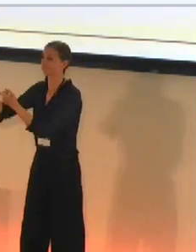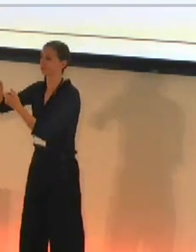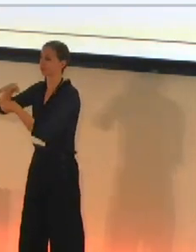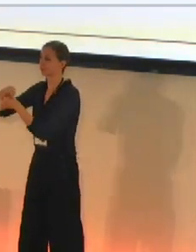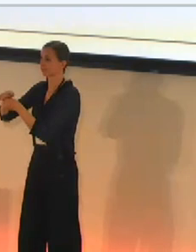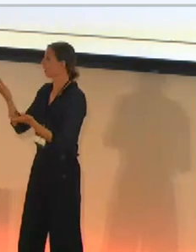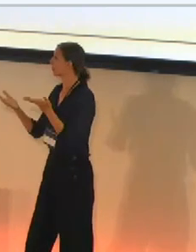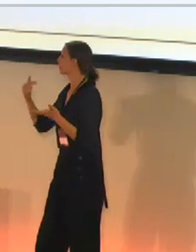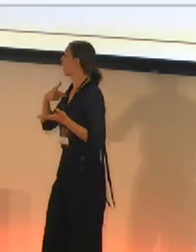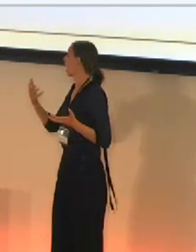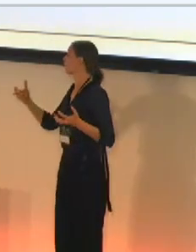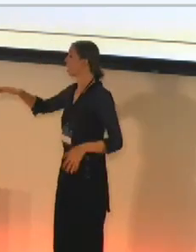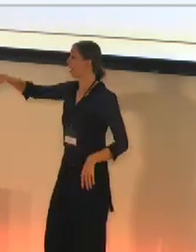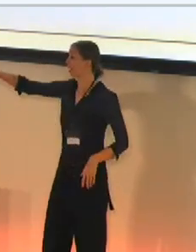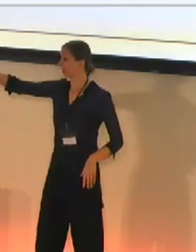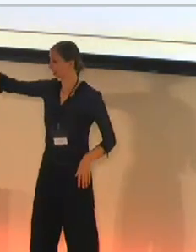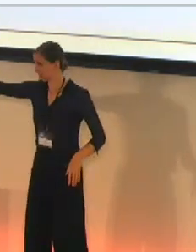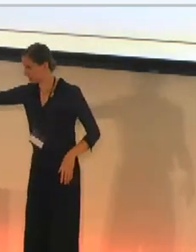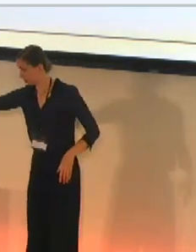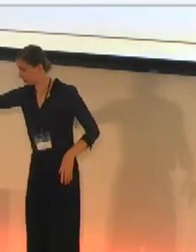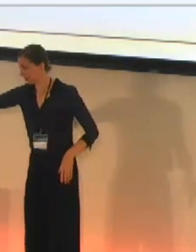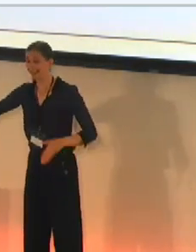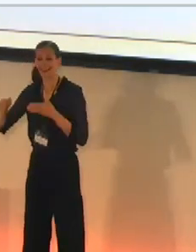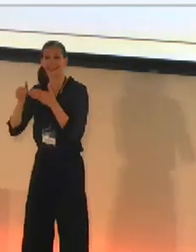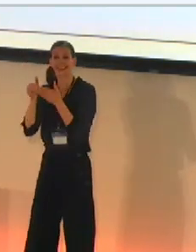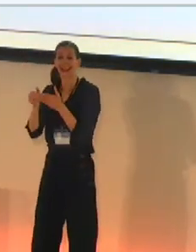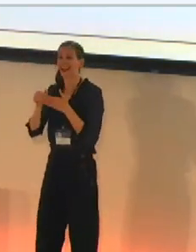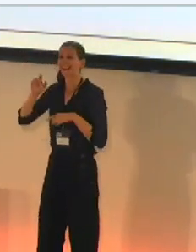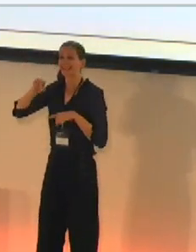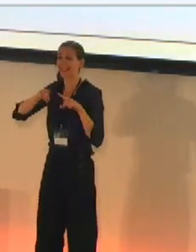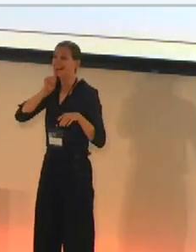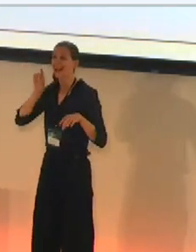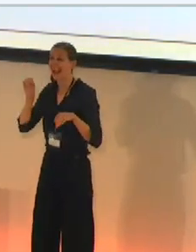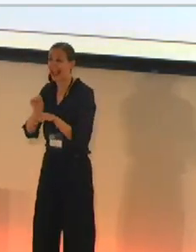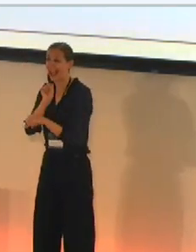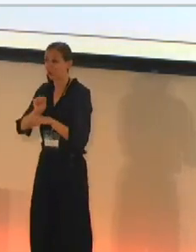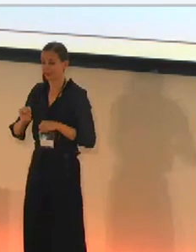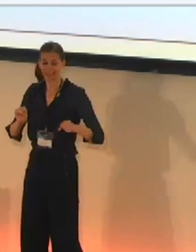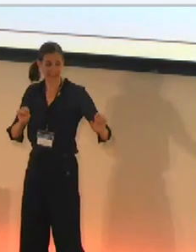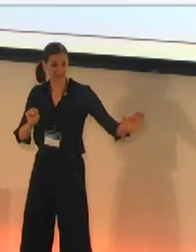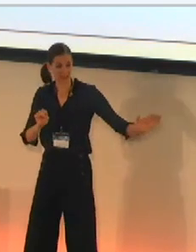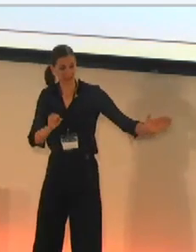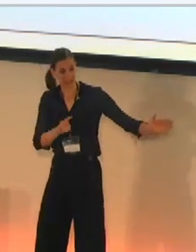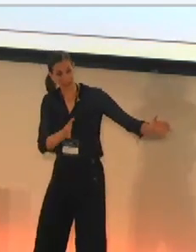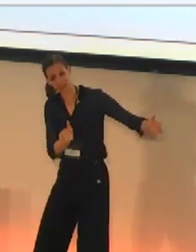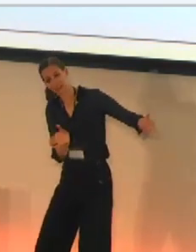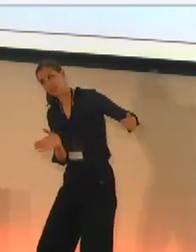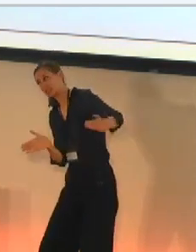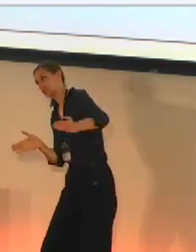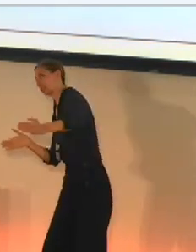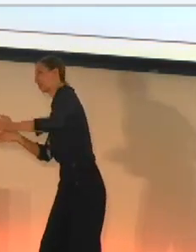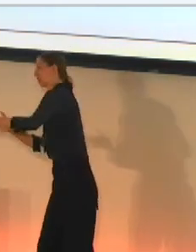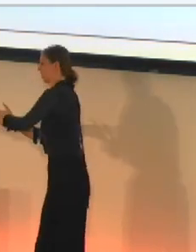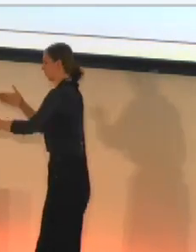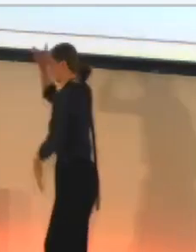interested in this railing and I want it to come to it, the guide couldn't actually orient the participant to face the railing once they were there. They might